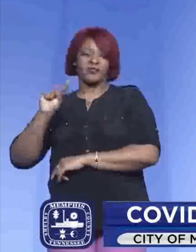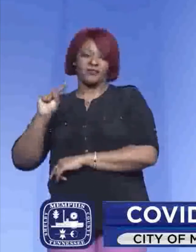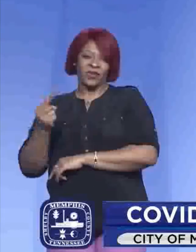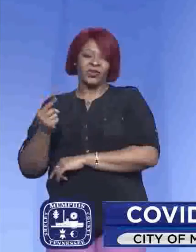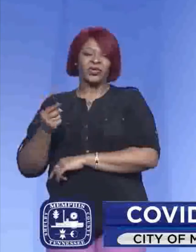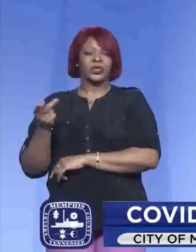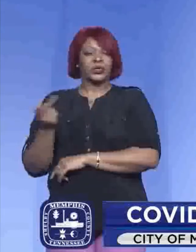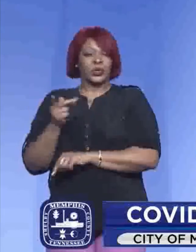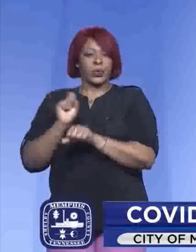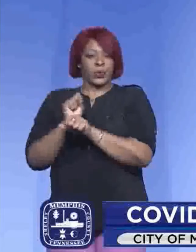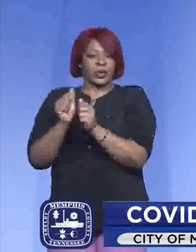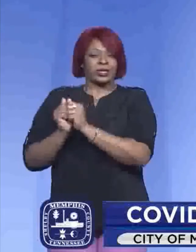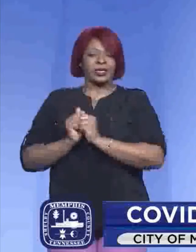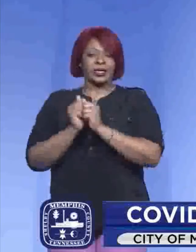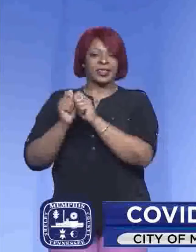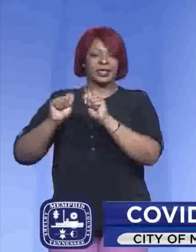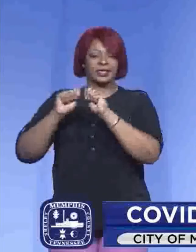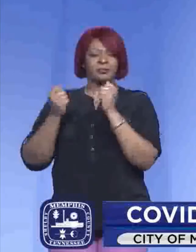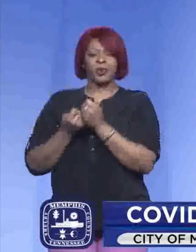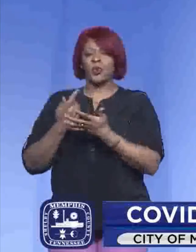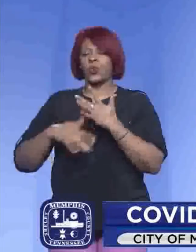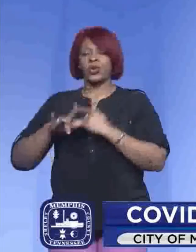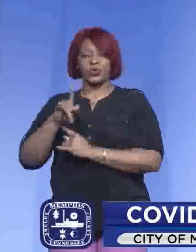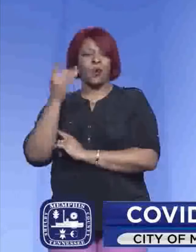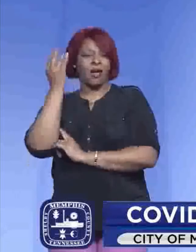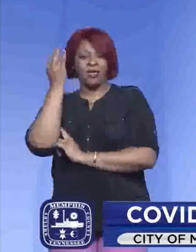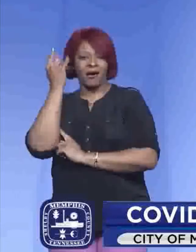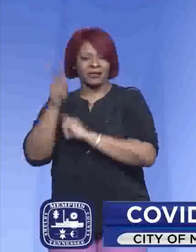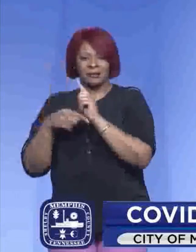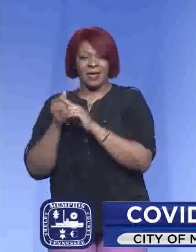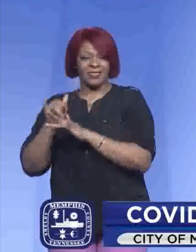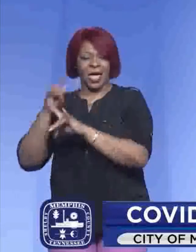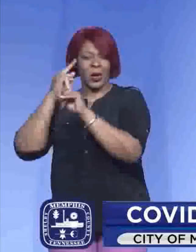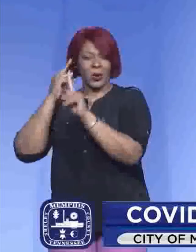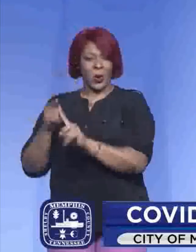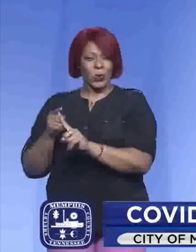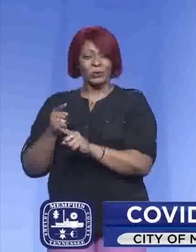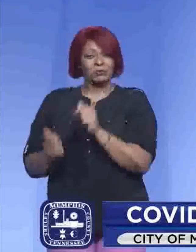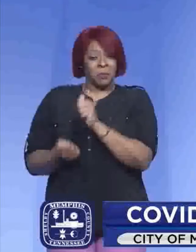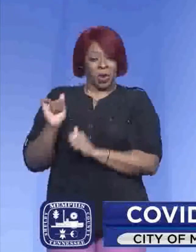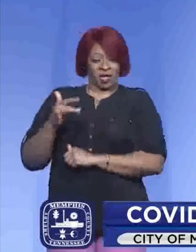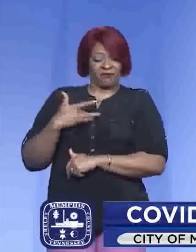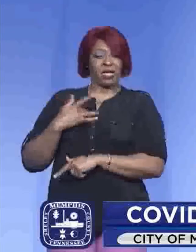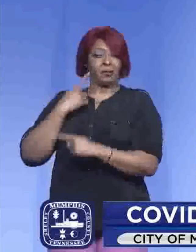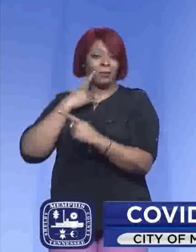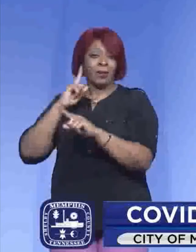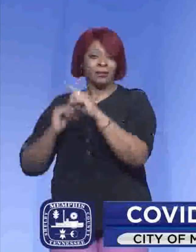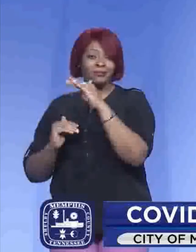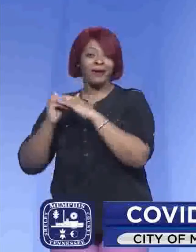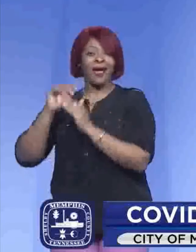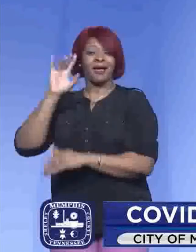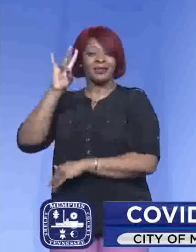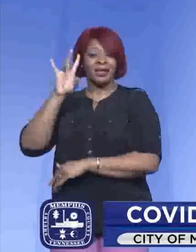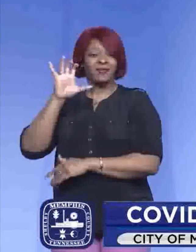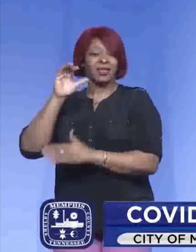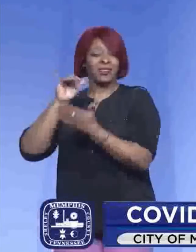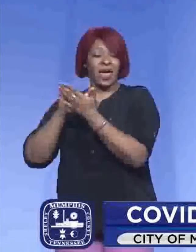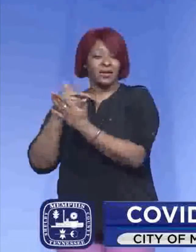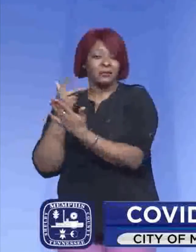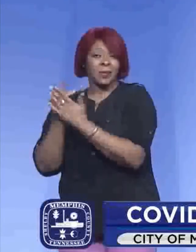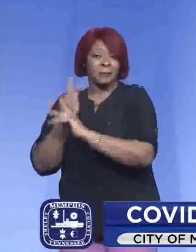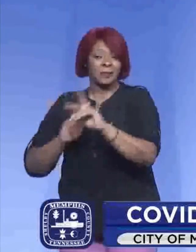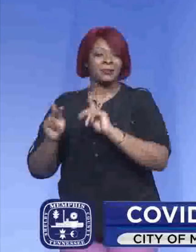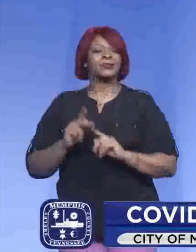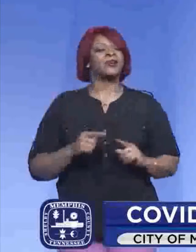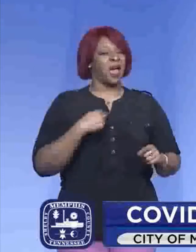and her are working together as a team. What's your thoughts about that goal, the likelihood you all can achieve it, and kind of what it's going to take to get there?